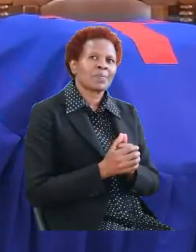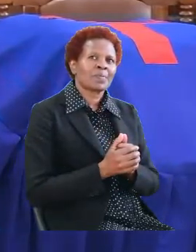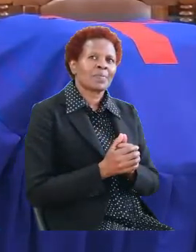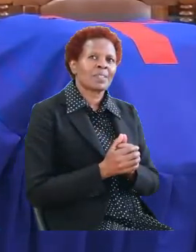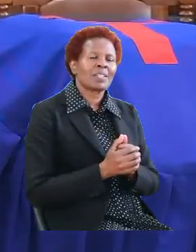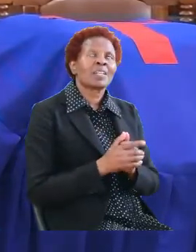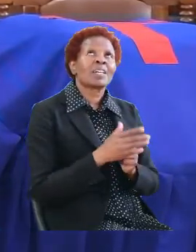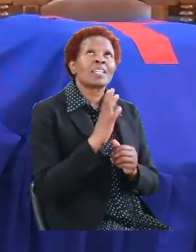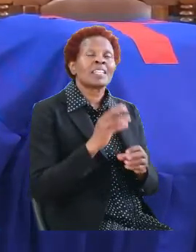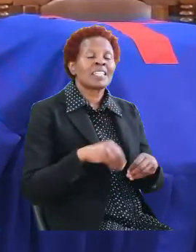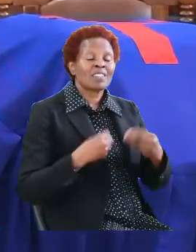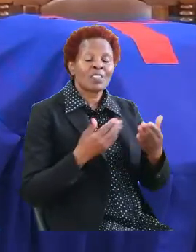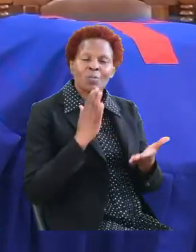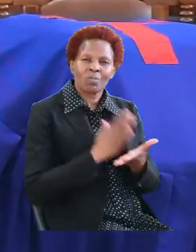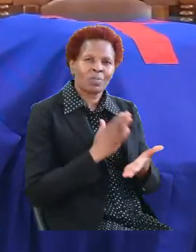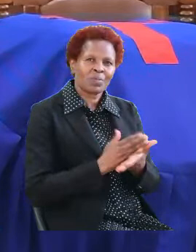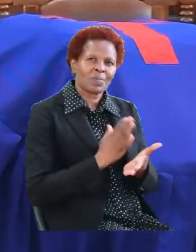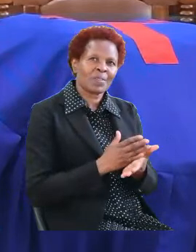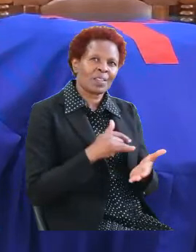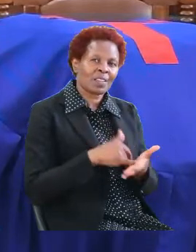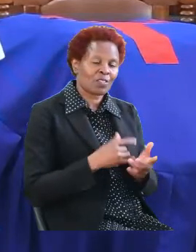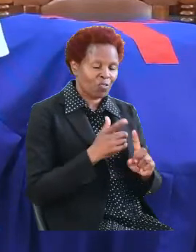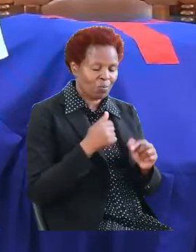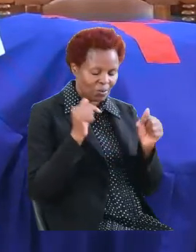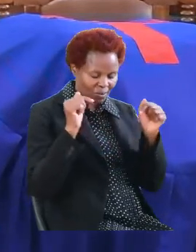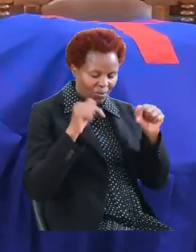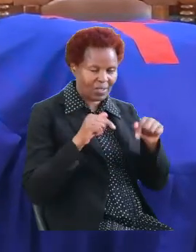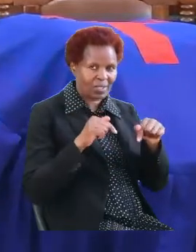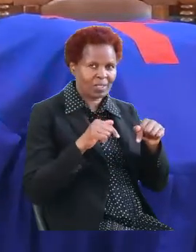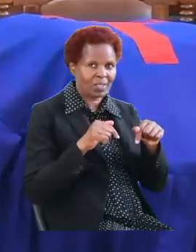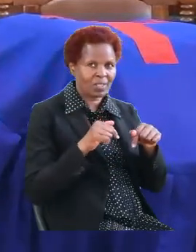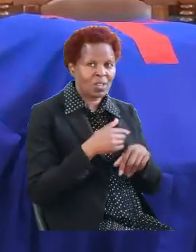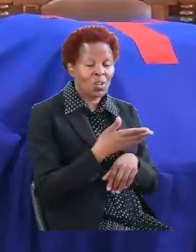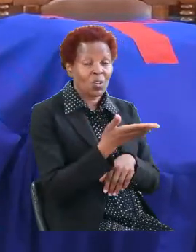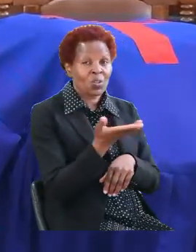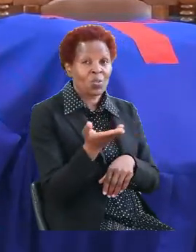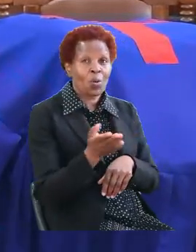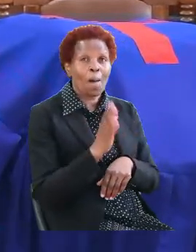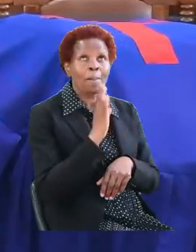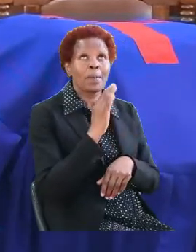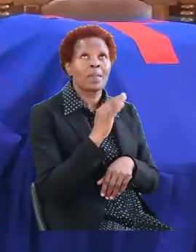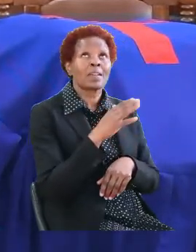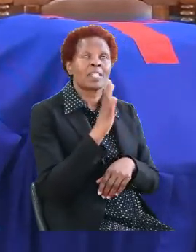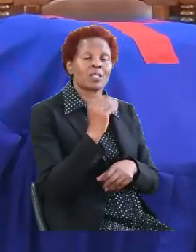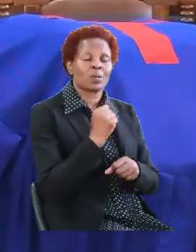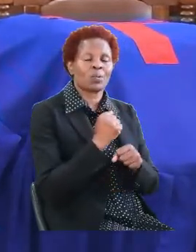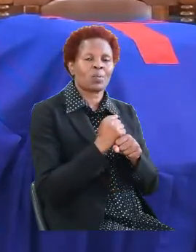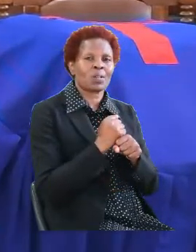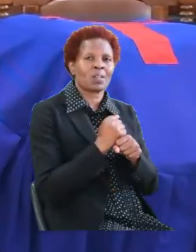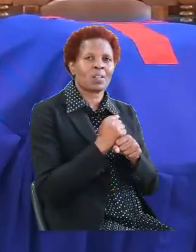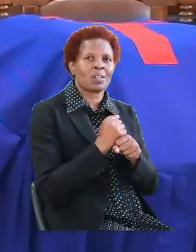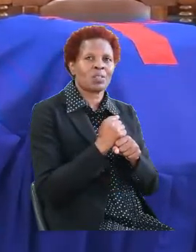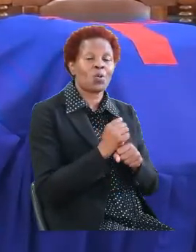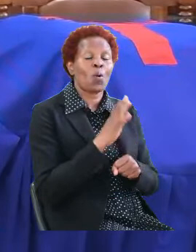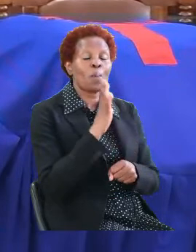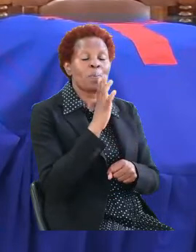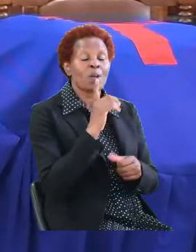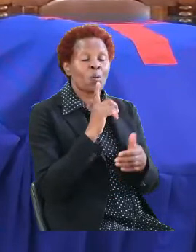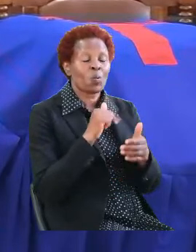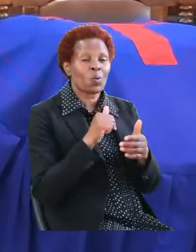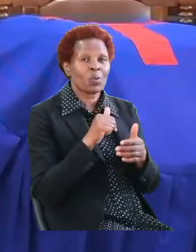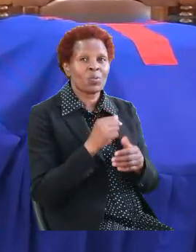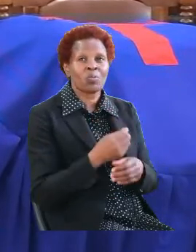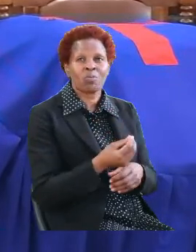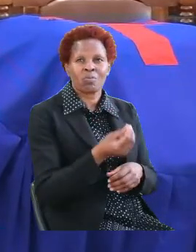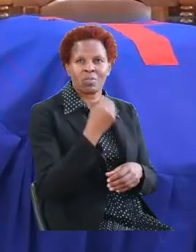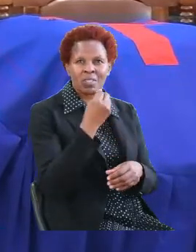He's giving them an assurance that from today, you will become my business. You'll be what you will eat,